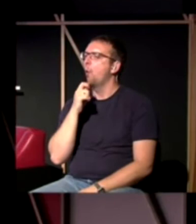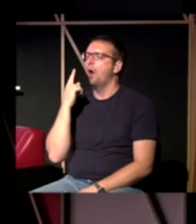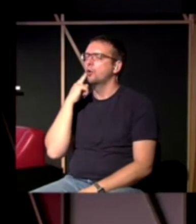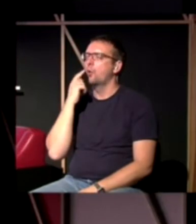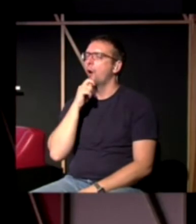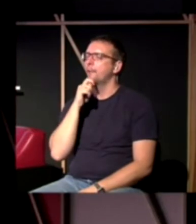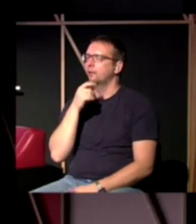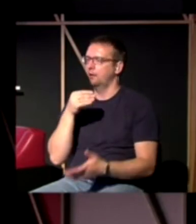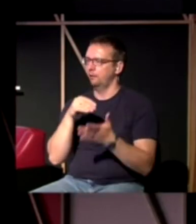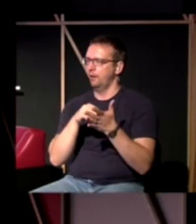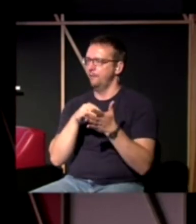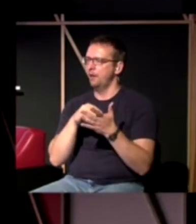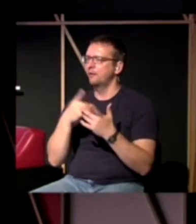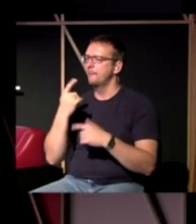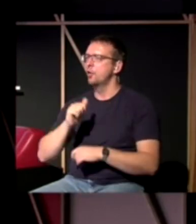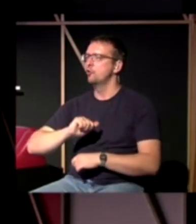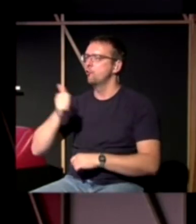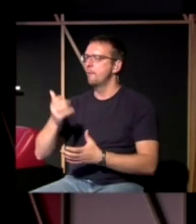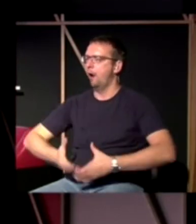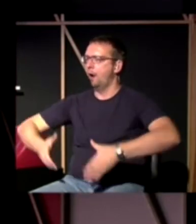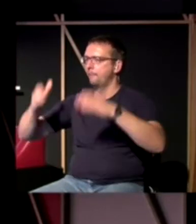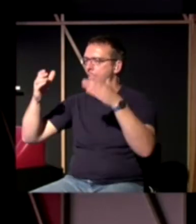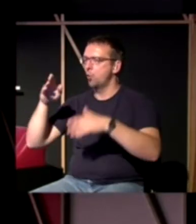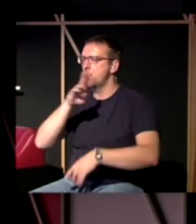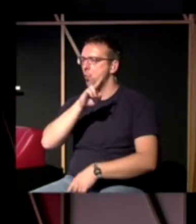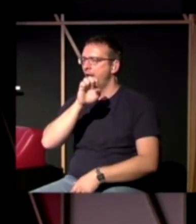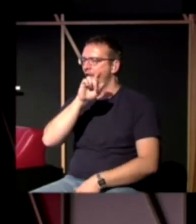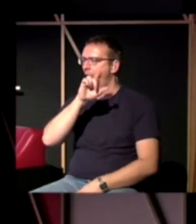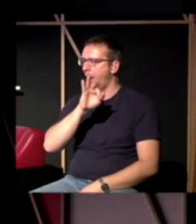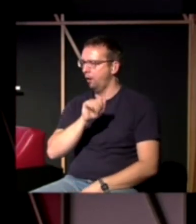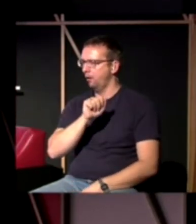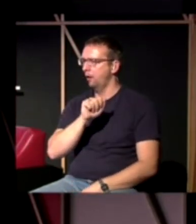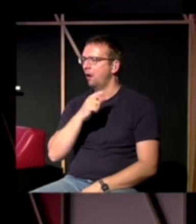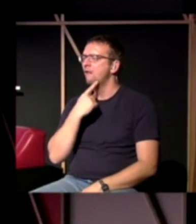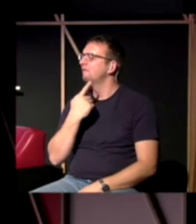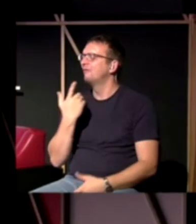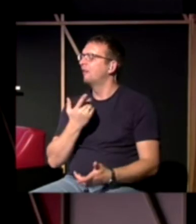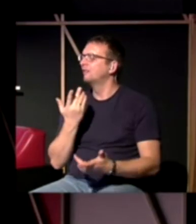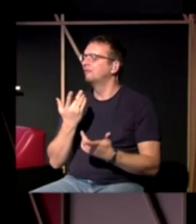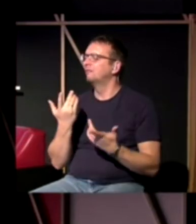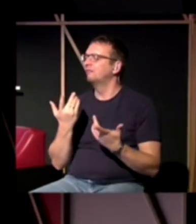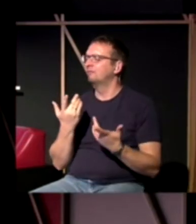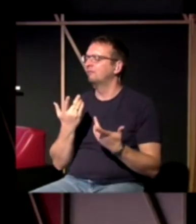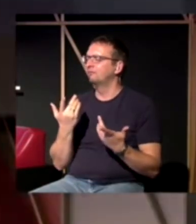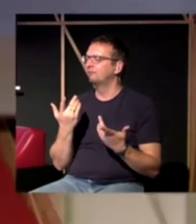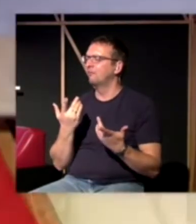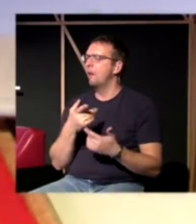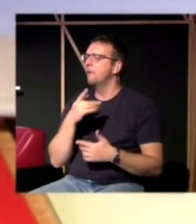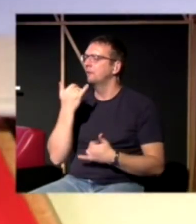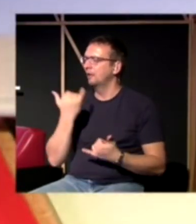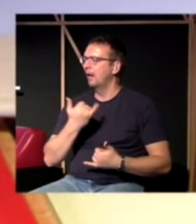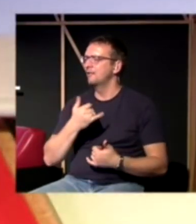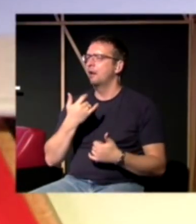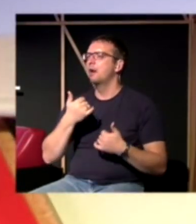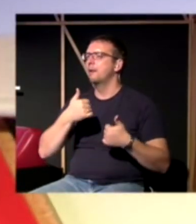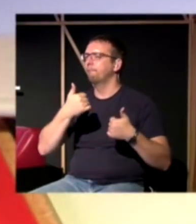match. In terms of the commitment that a national association may have to make or a club may have to make, what